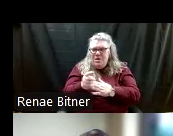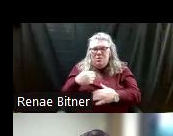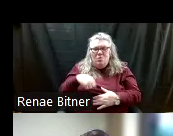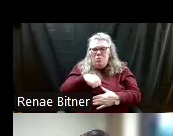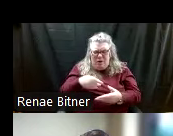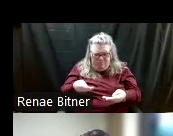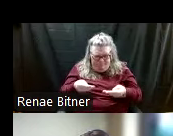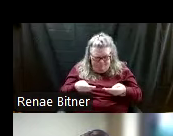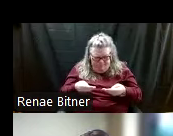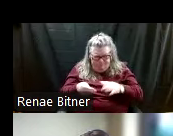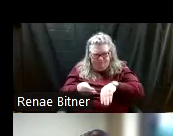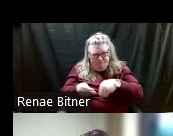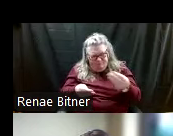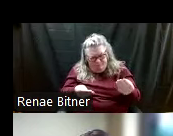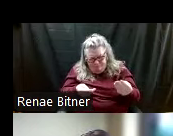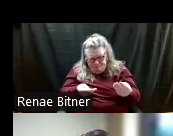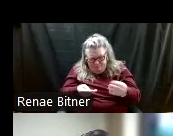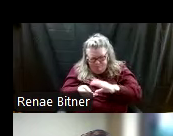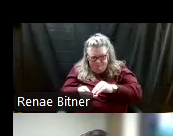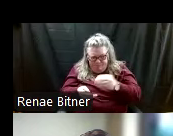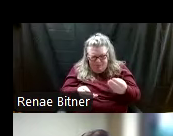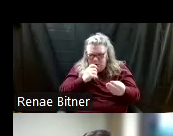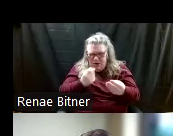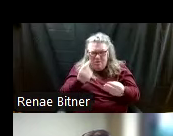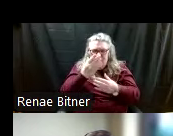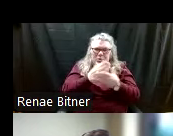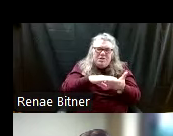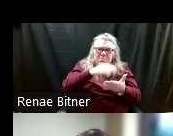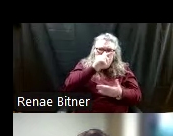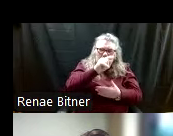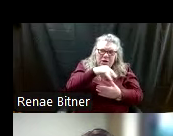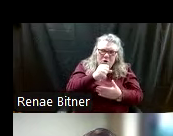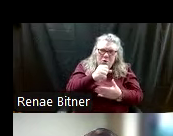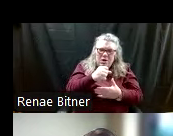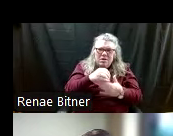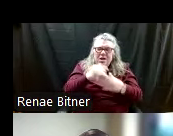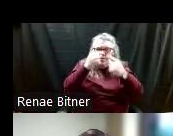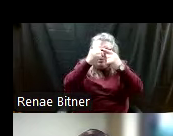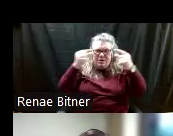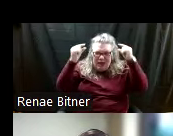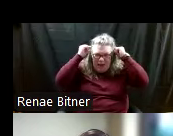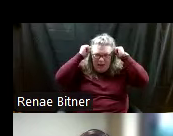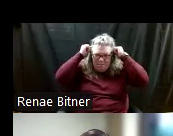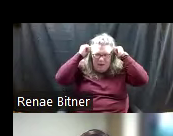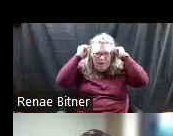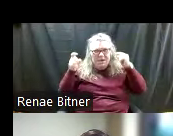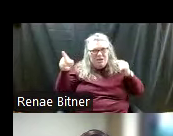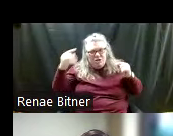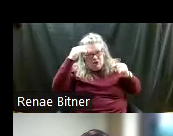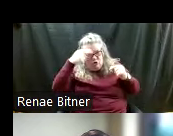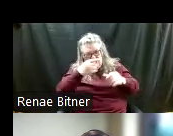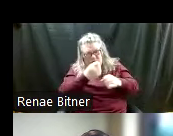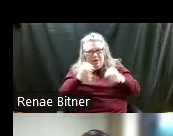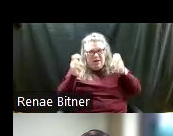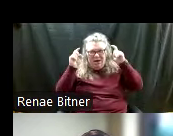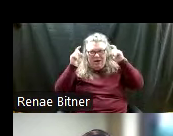necessarily understand all the things that were in the packet. There were some learning toys, there was a headband because she knew she was getting hearing aids, things like that.